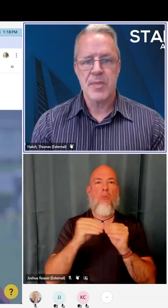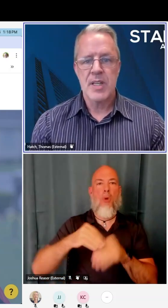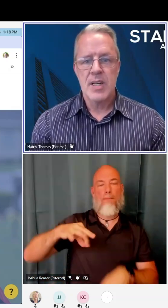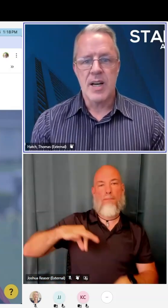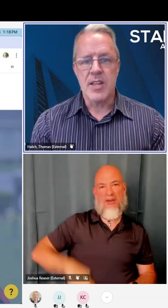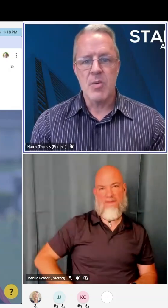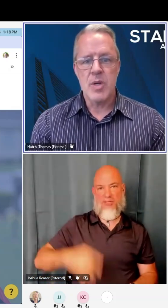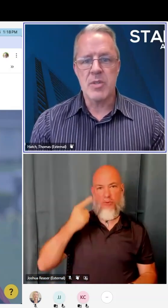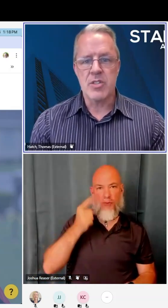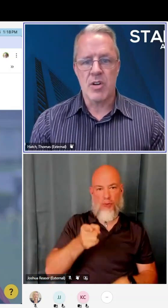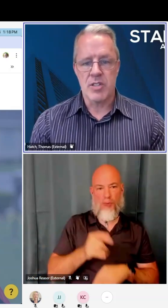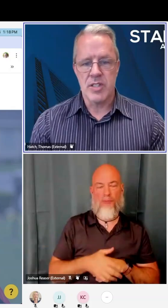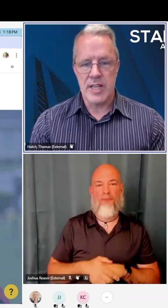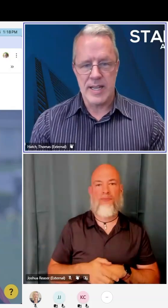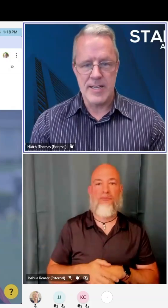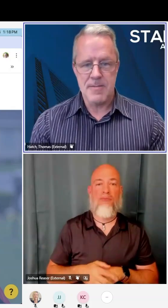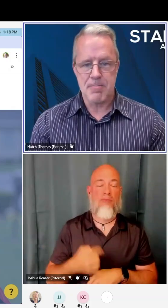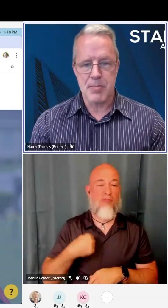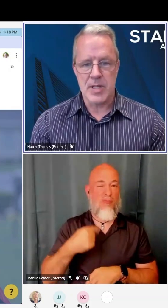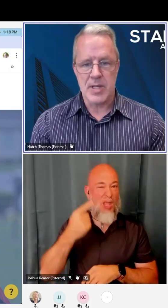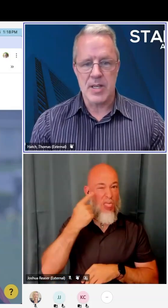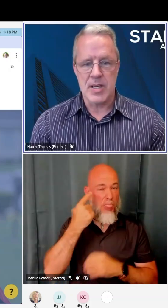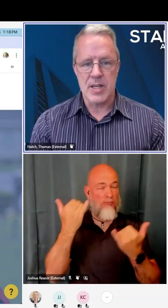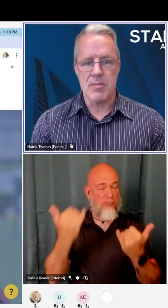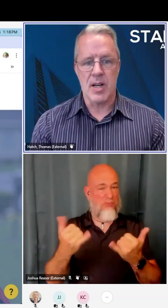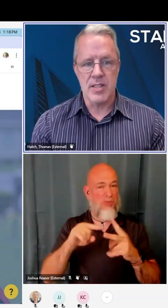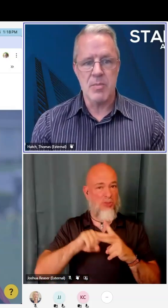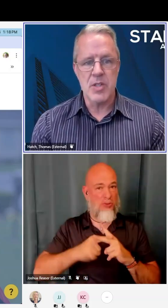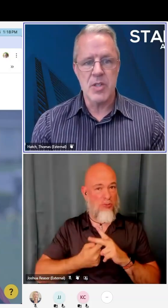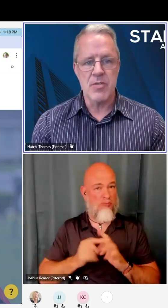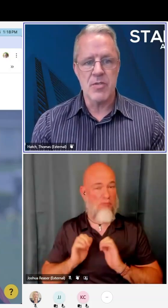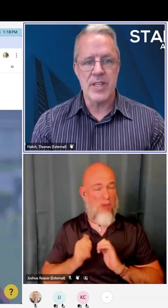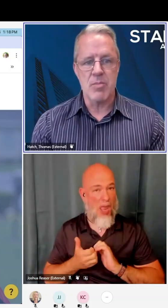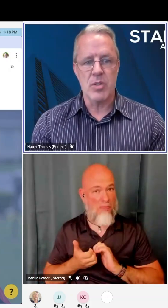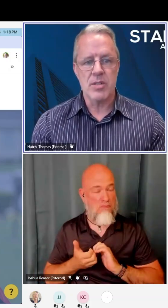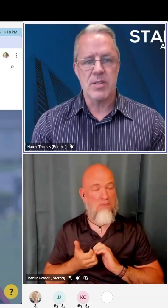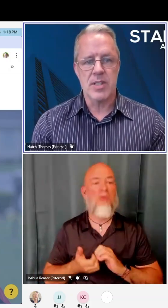you. I thought we would start today on the